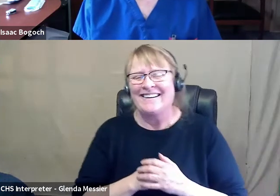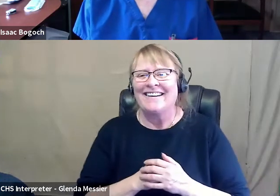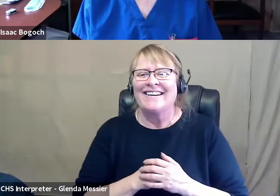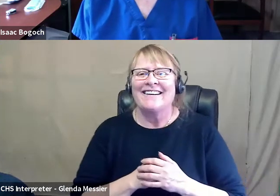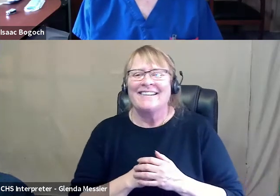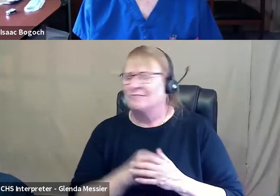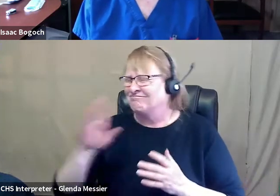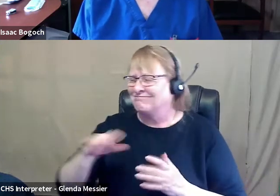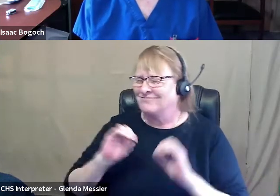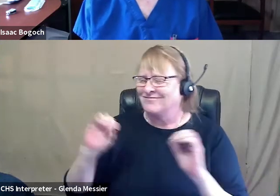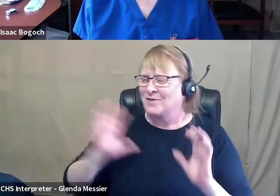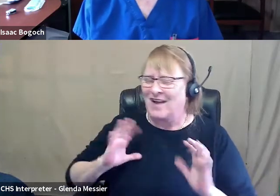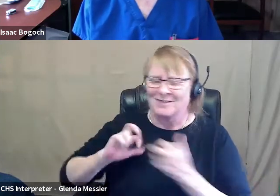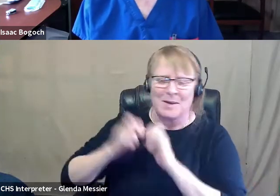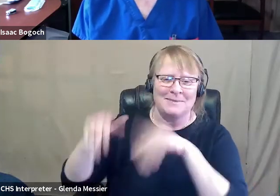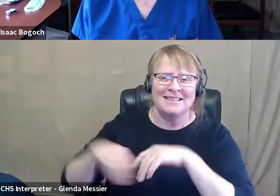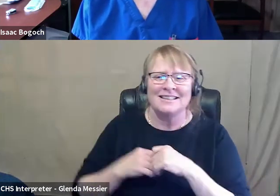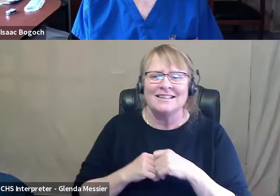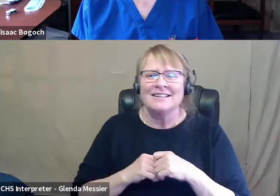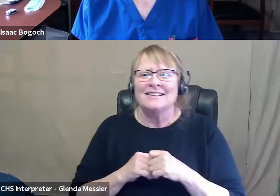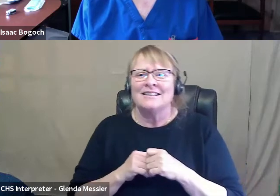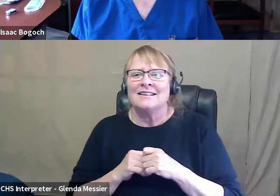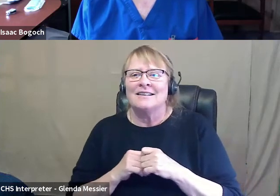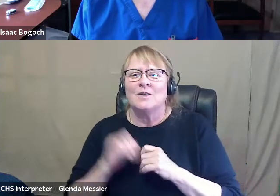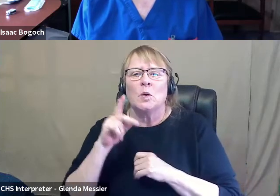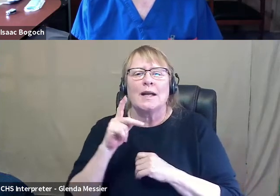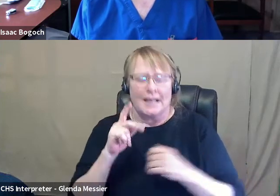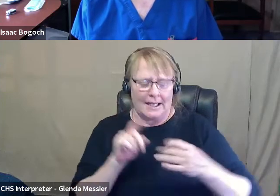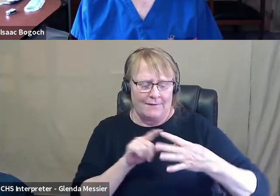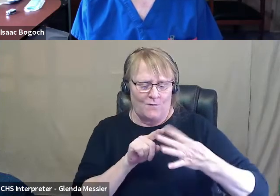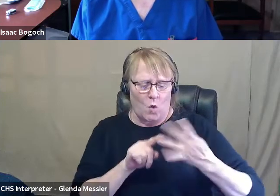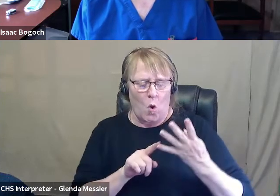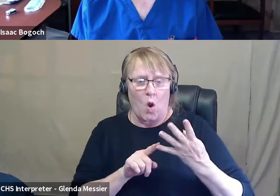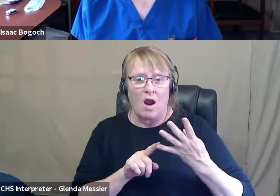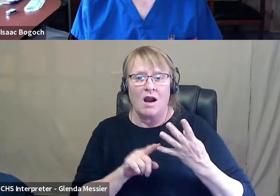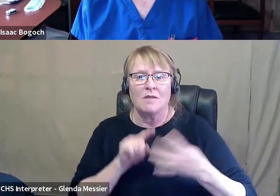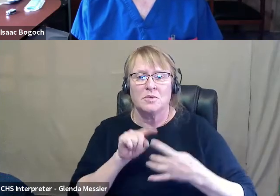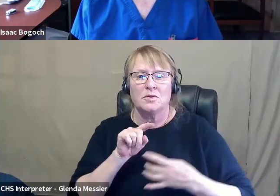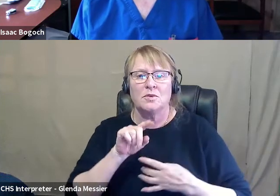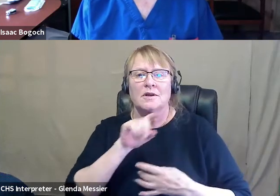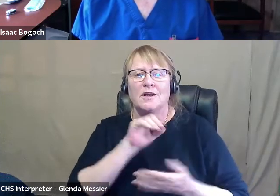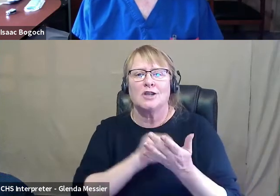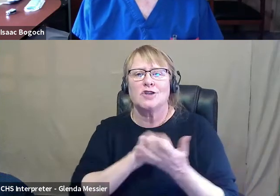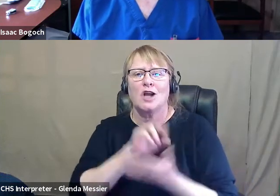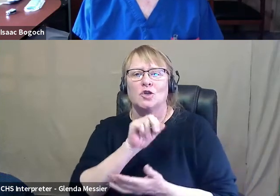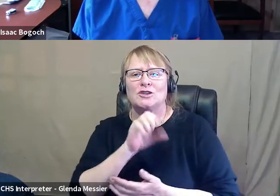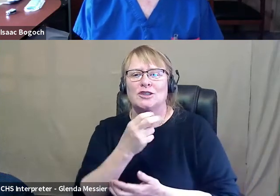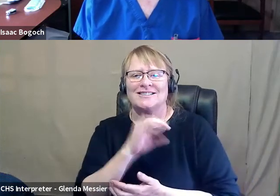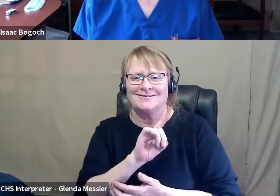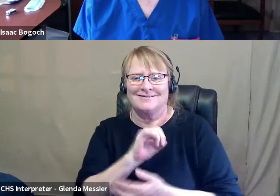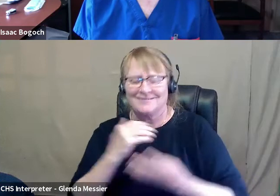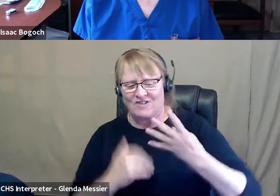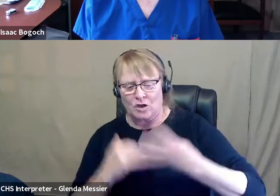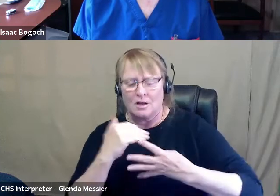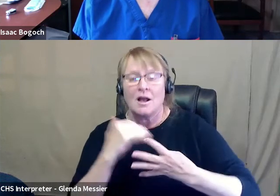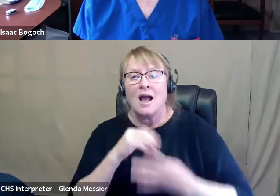problem. We can give the next ones, the next 4 to Dr. Rashid. And so the next one is, do Advil